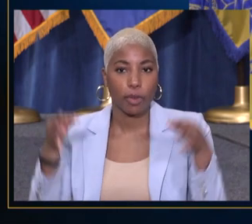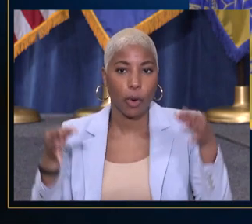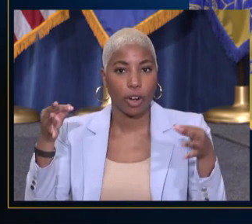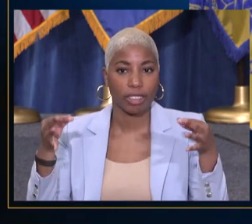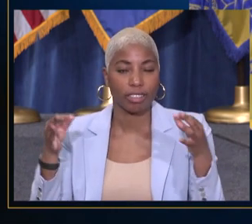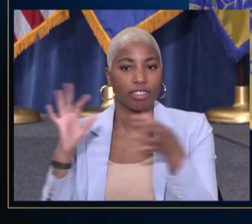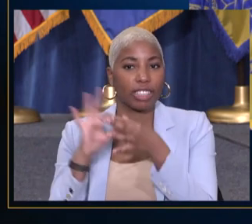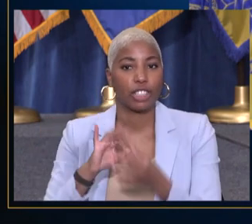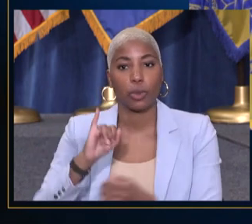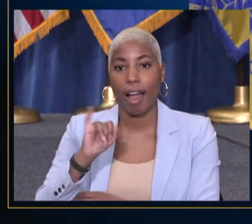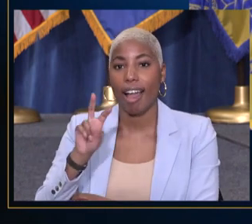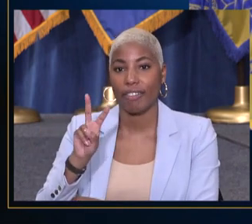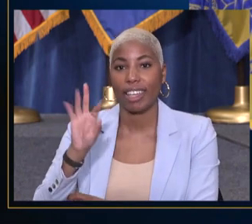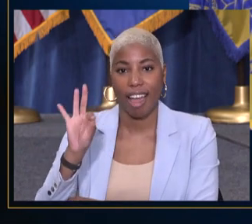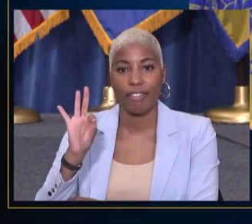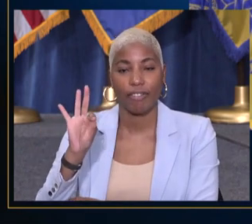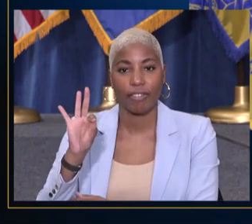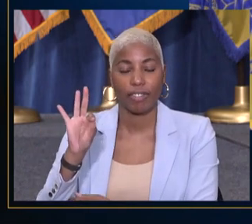IVF.